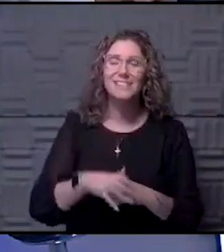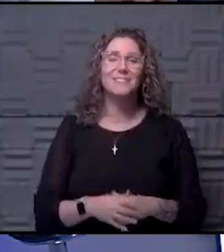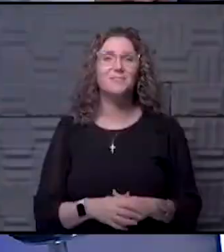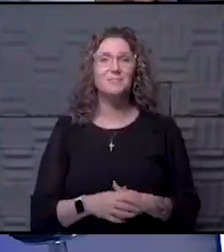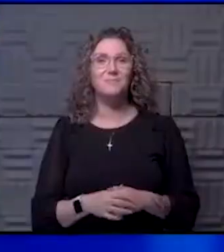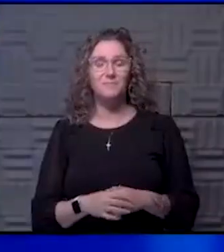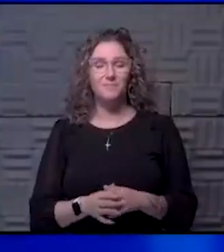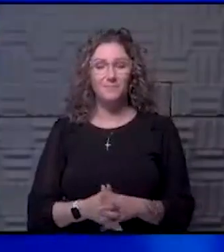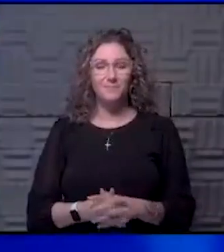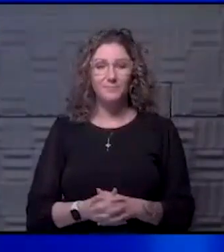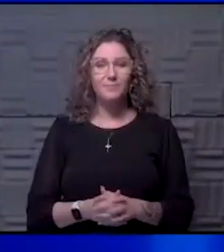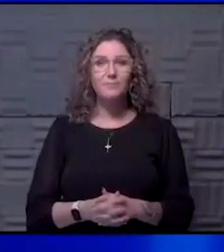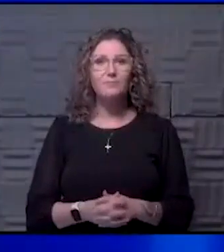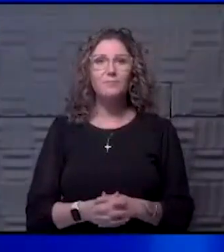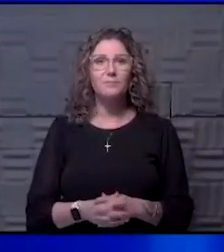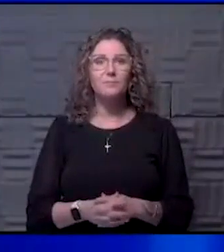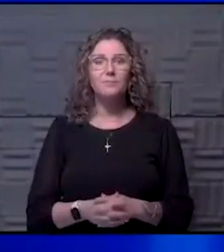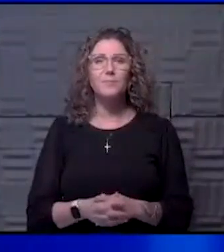So first,